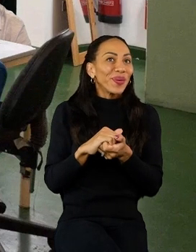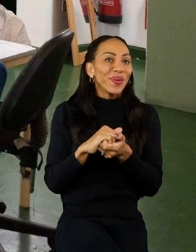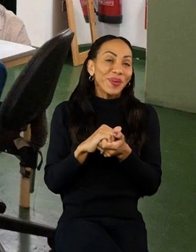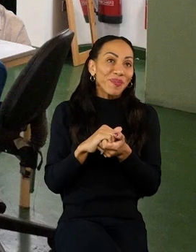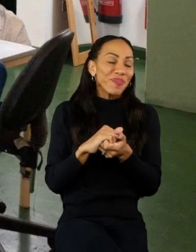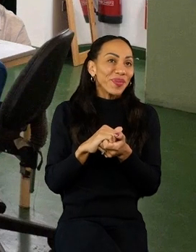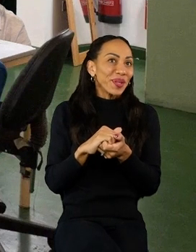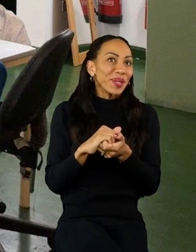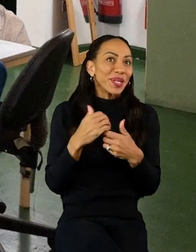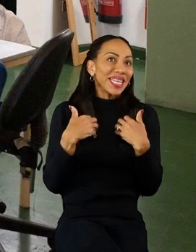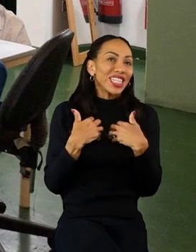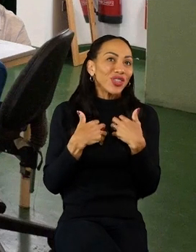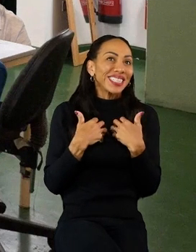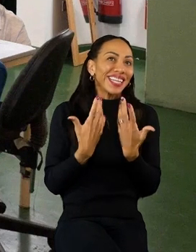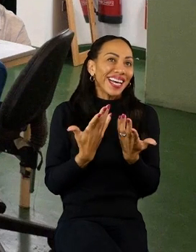a person